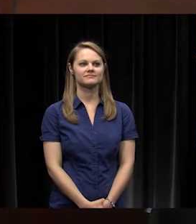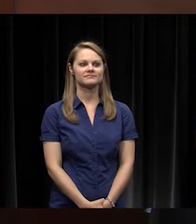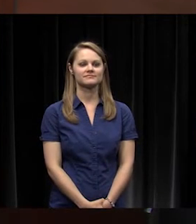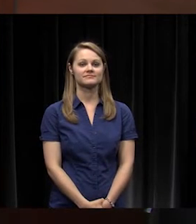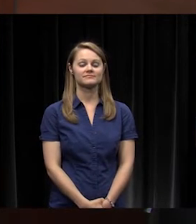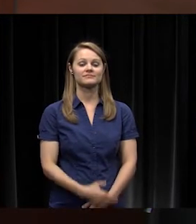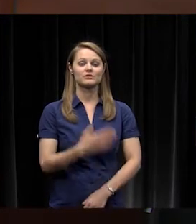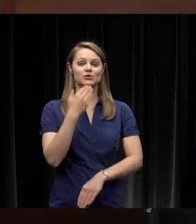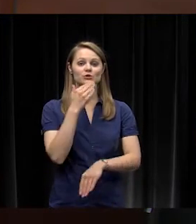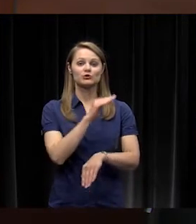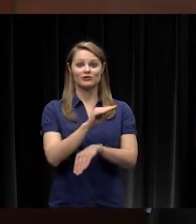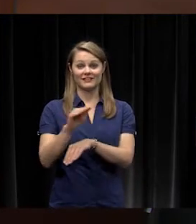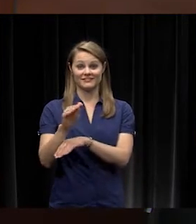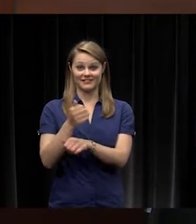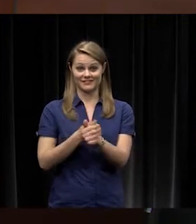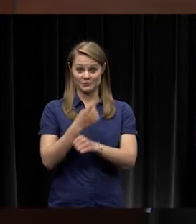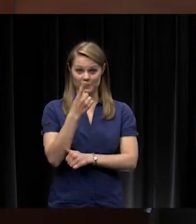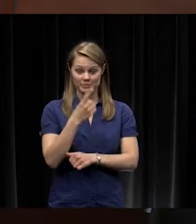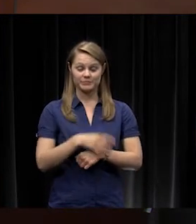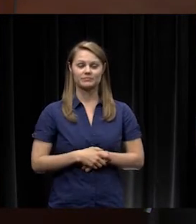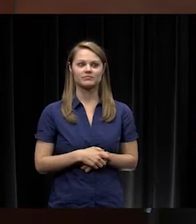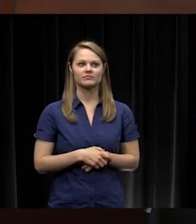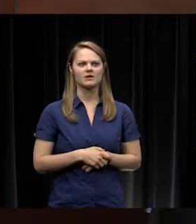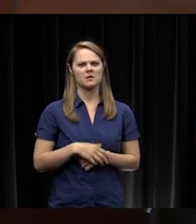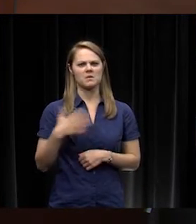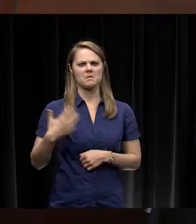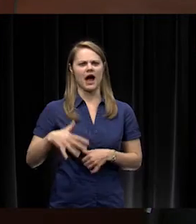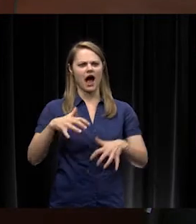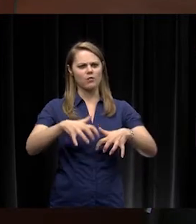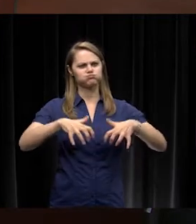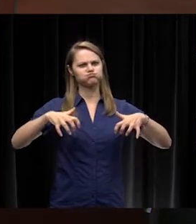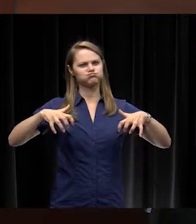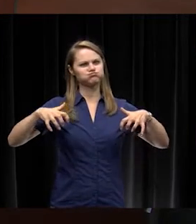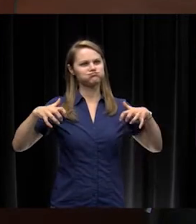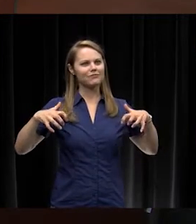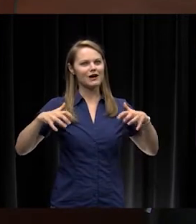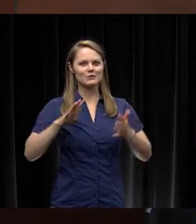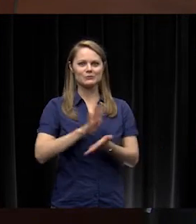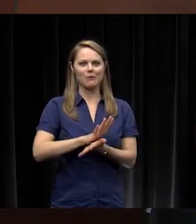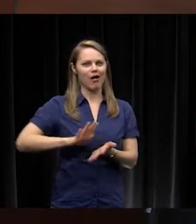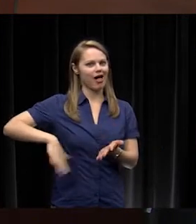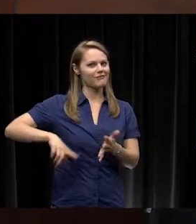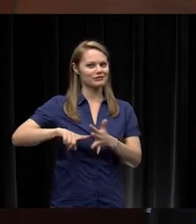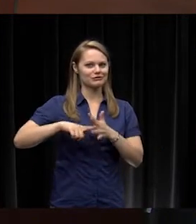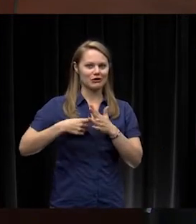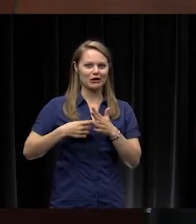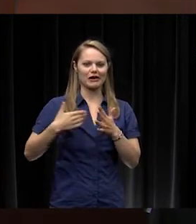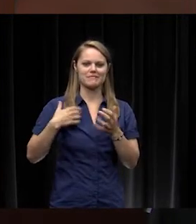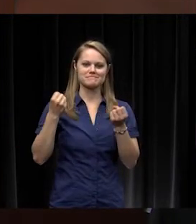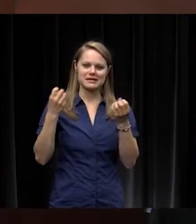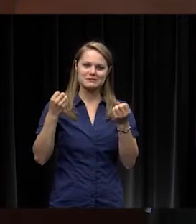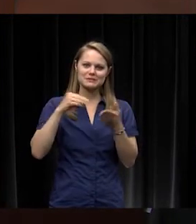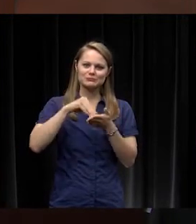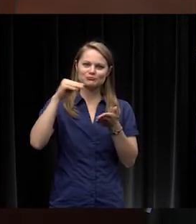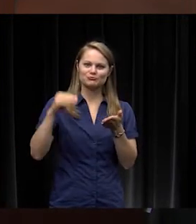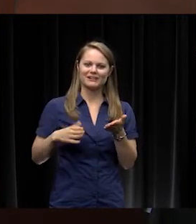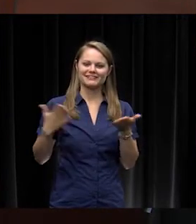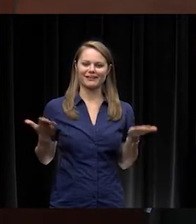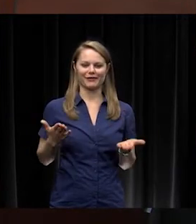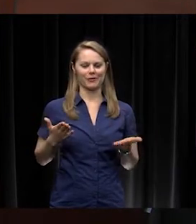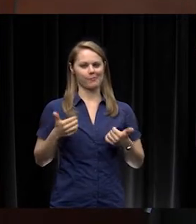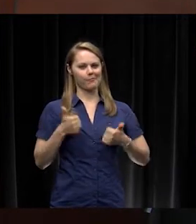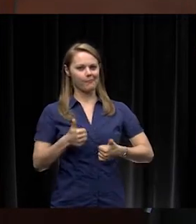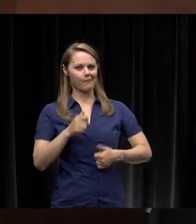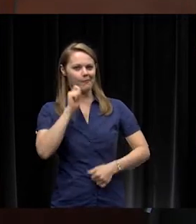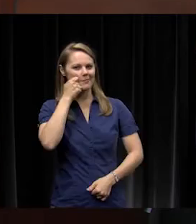Good evening, everybody. We got a full house. School hadn't even started yet, and we got a full house of students. That's great. All right, so we're going to kick off,